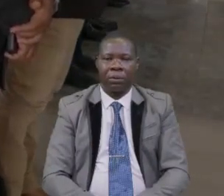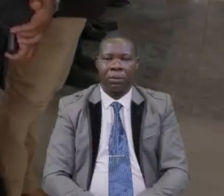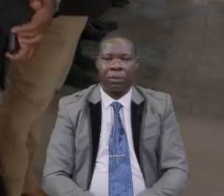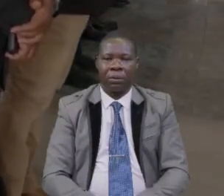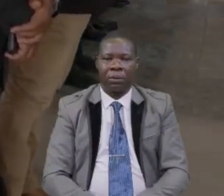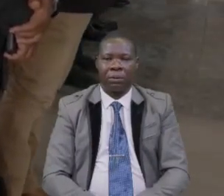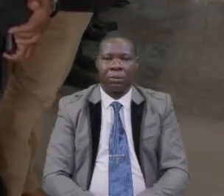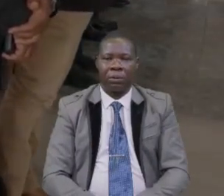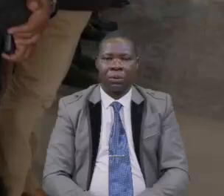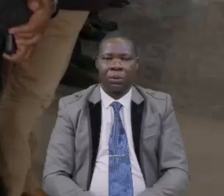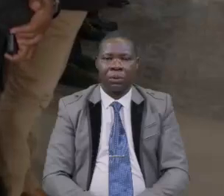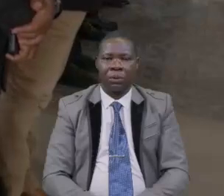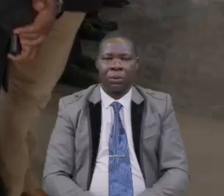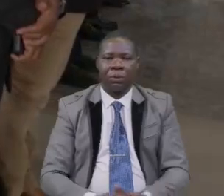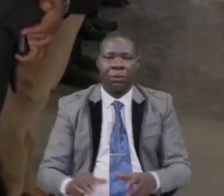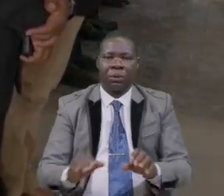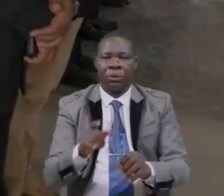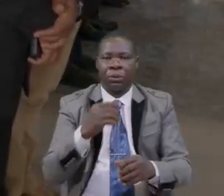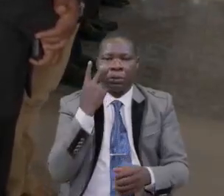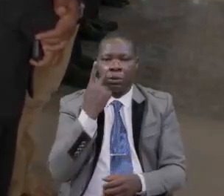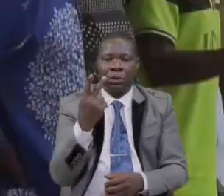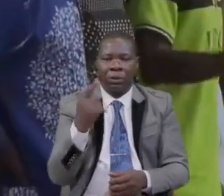Did you see the call, the calling of the man?